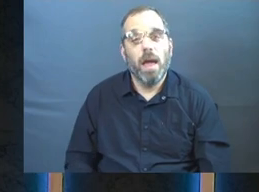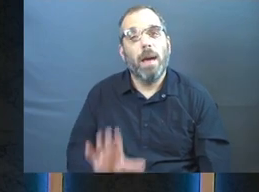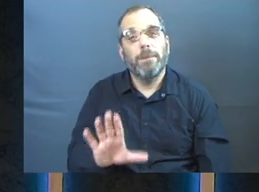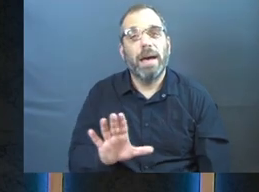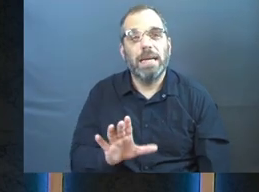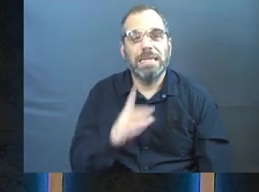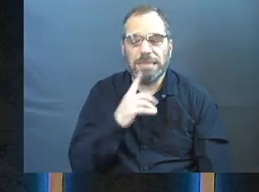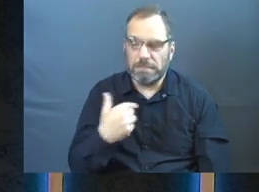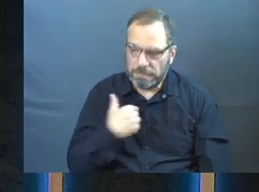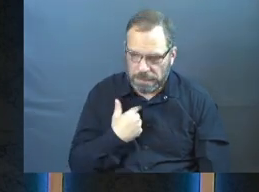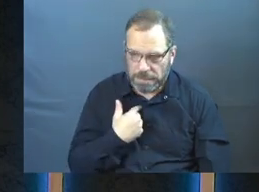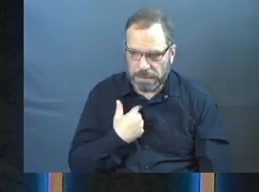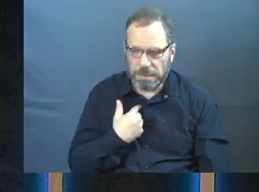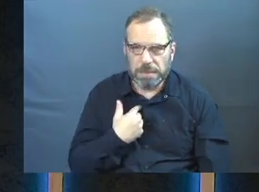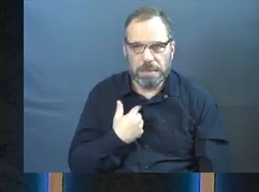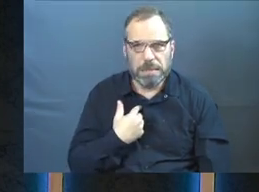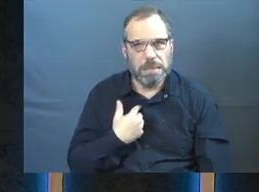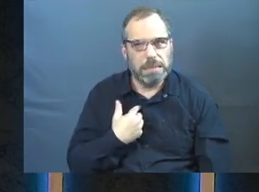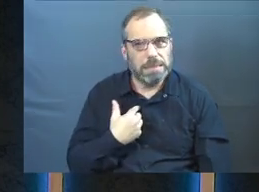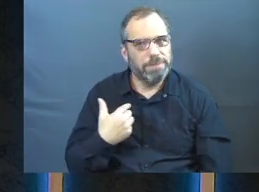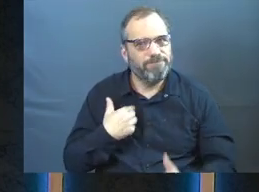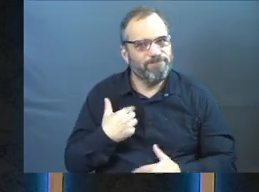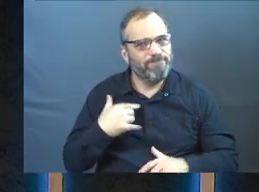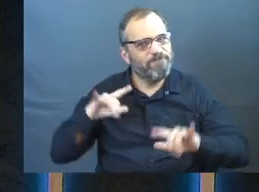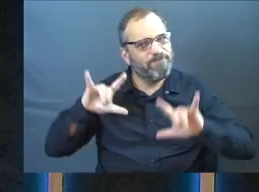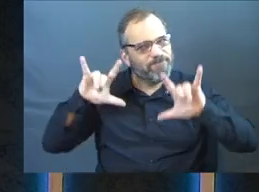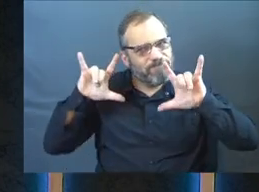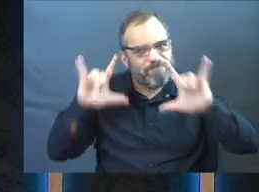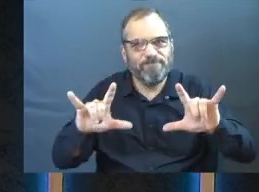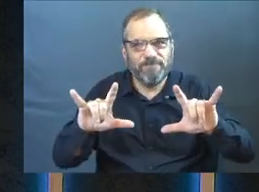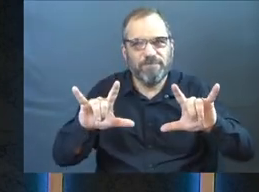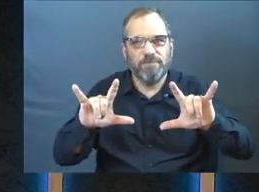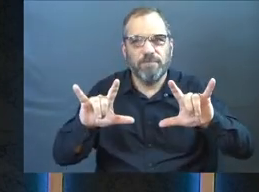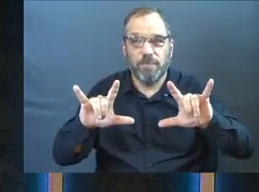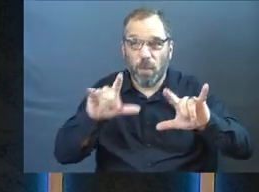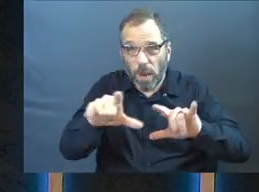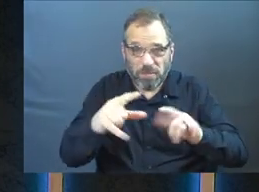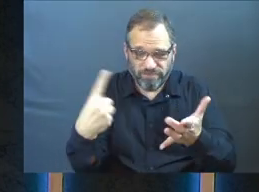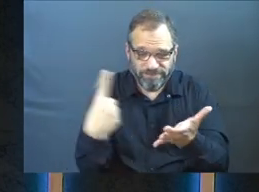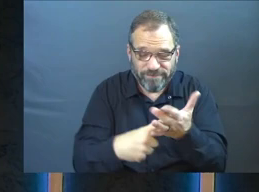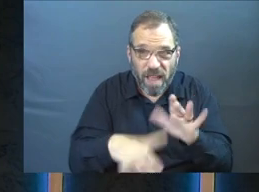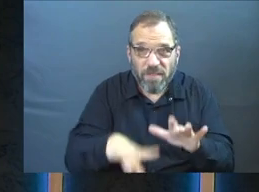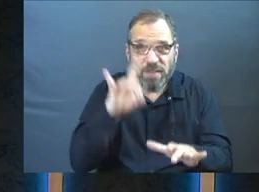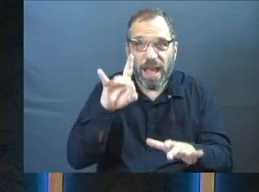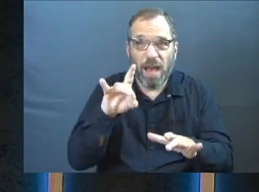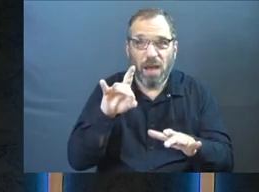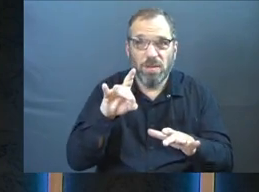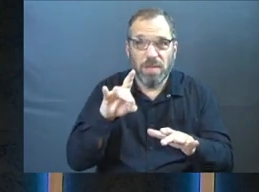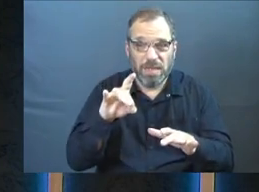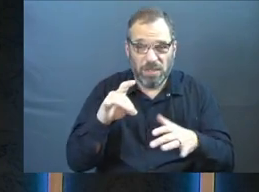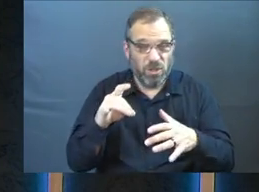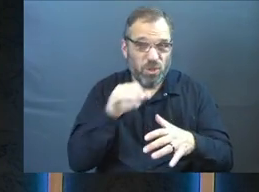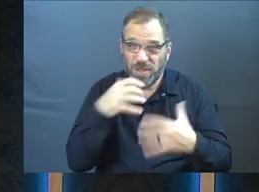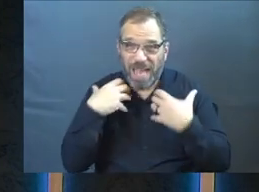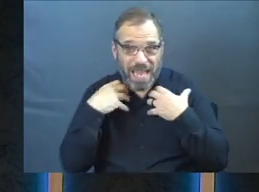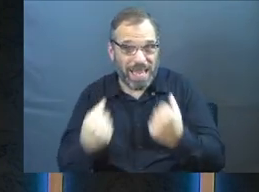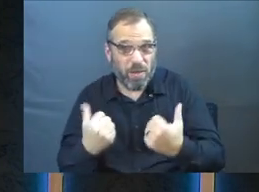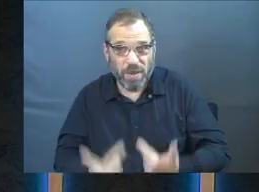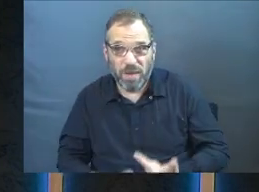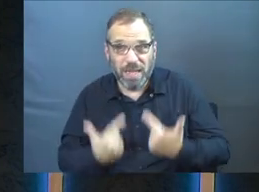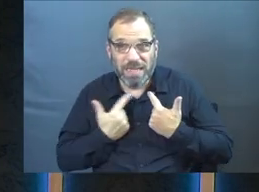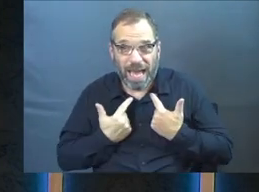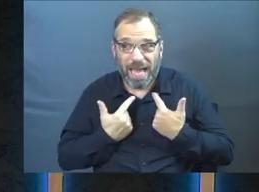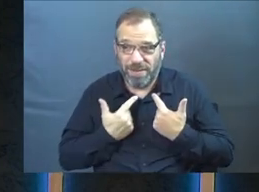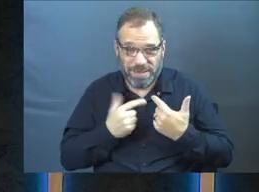But I would just say, man, I love you. Man, if part of what you discovered today is that you're not in the healthiest season of your